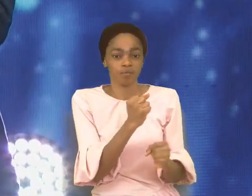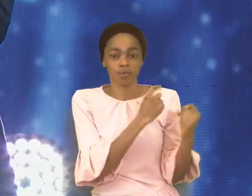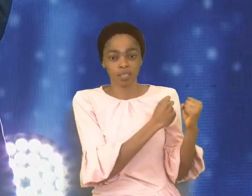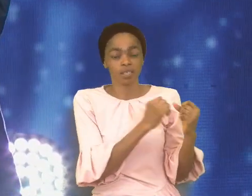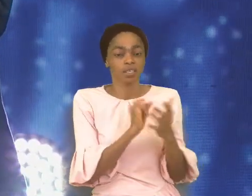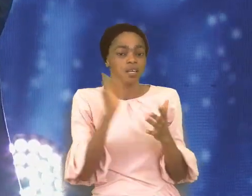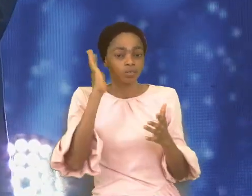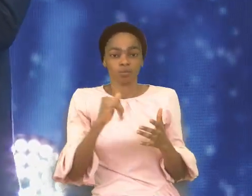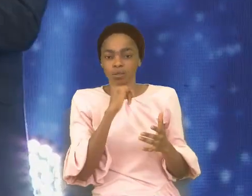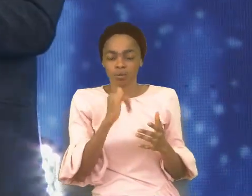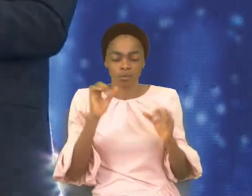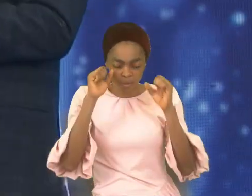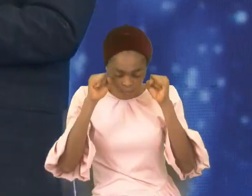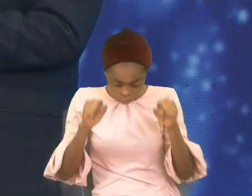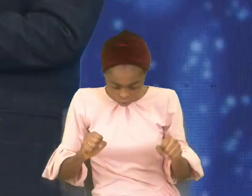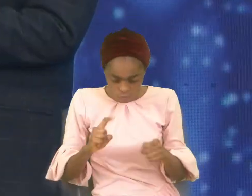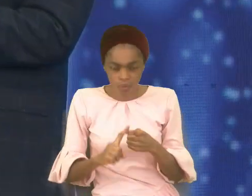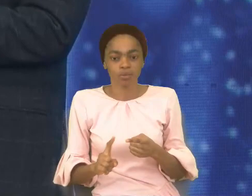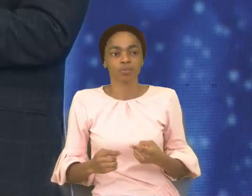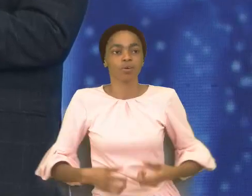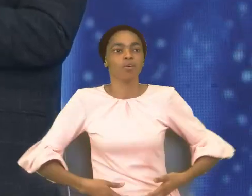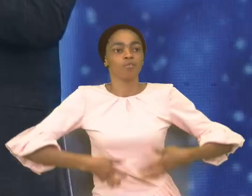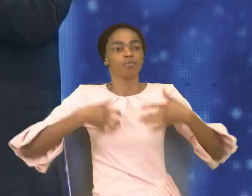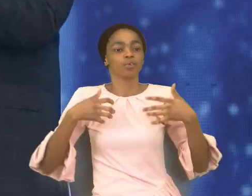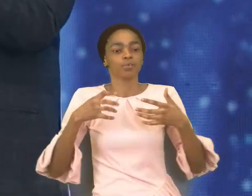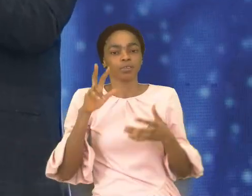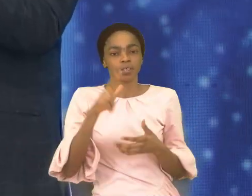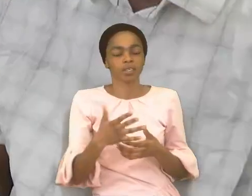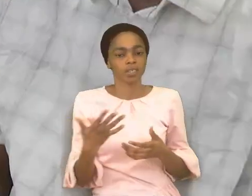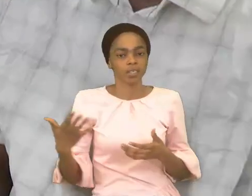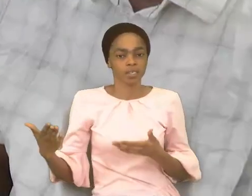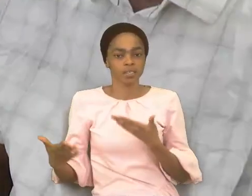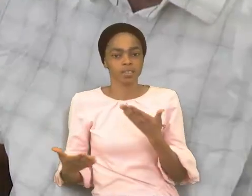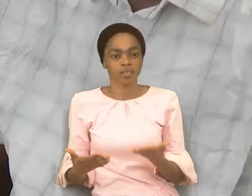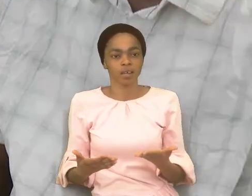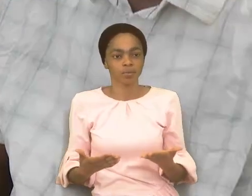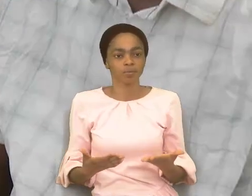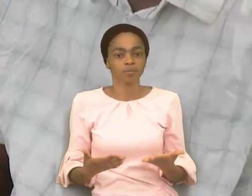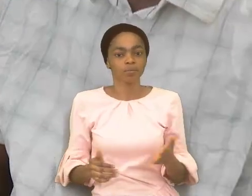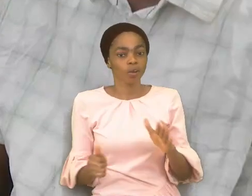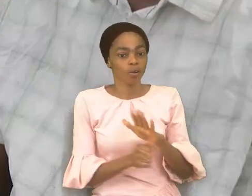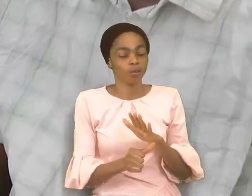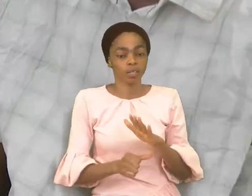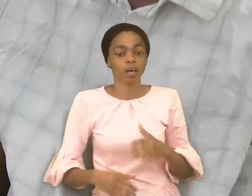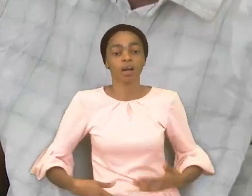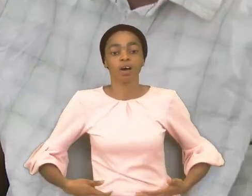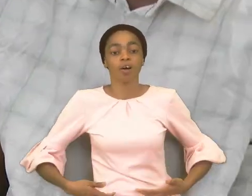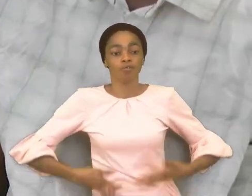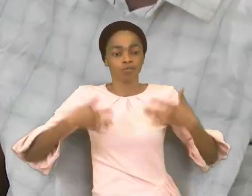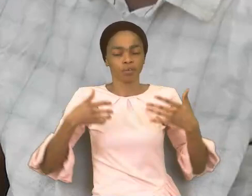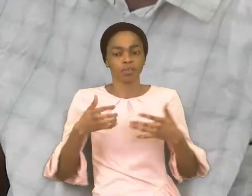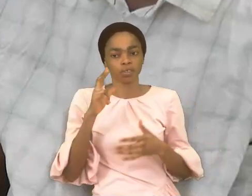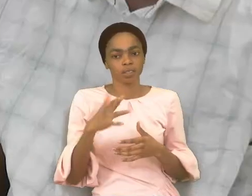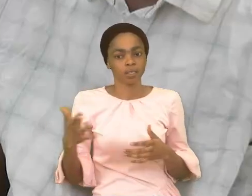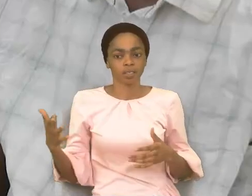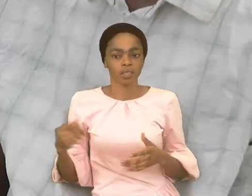Number one, the courageous faith that will not compromise. Number two, the